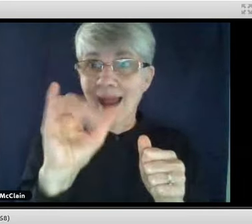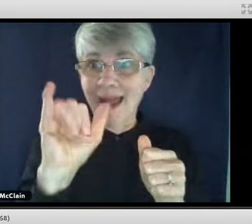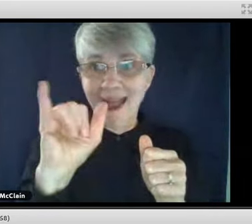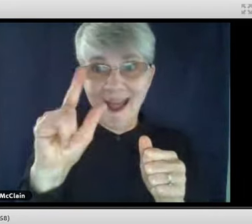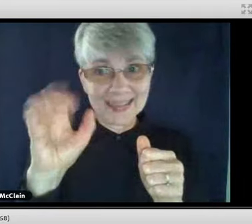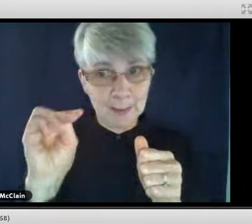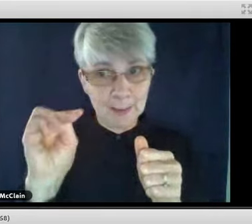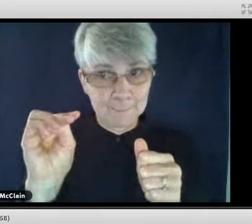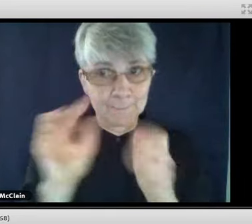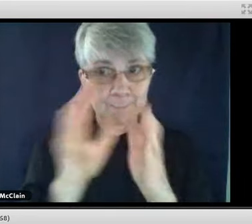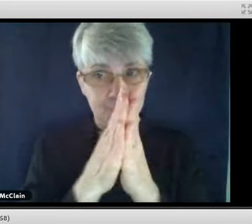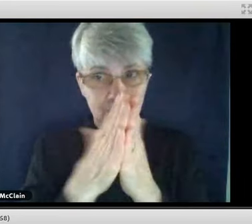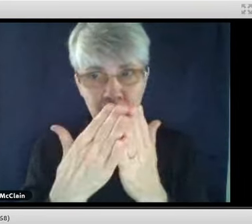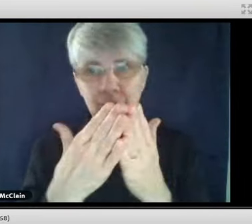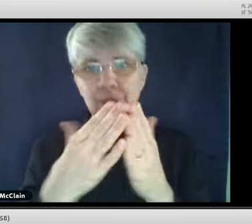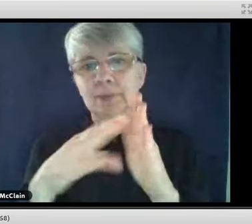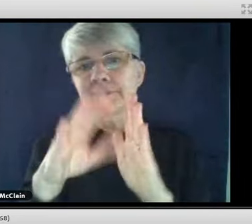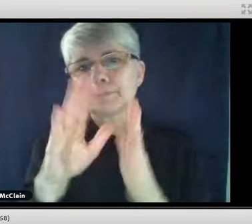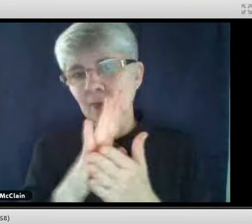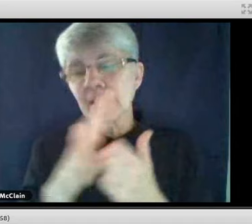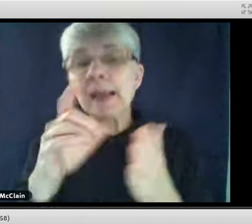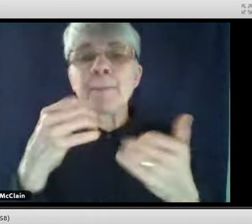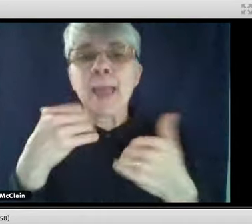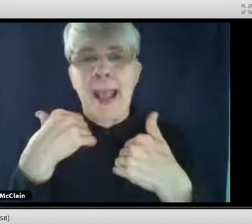right, so that may have its own,